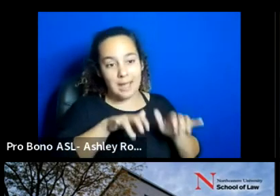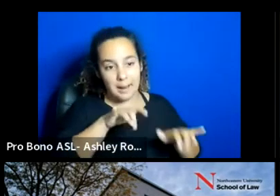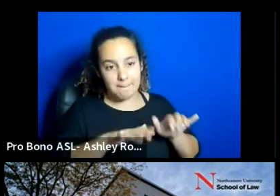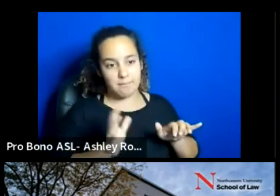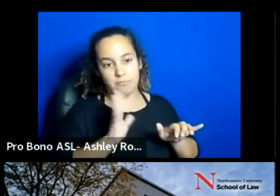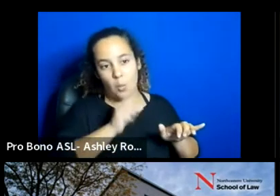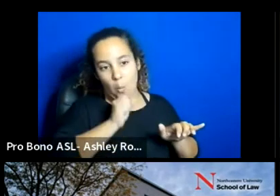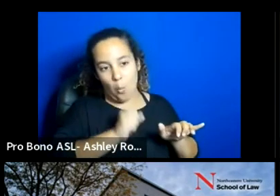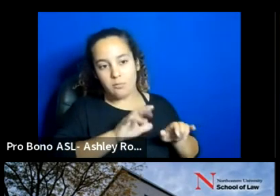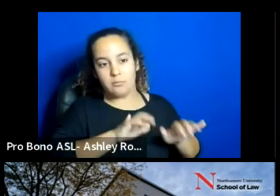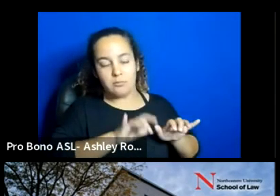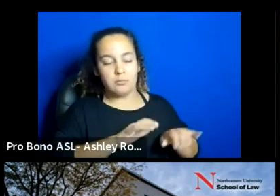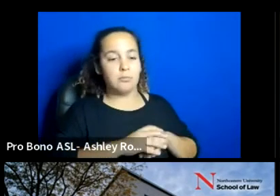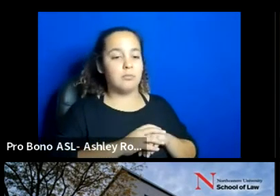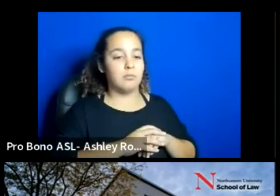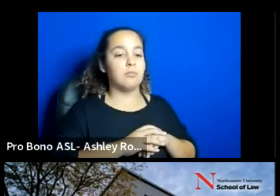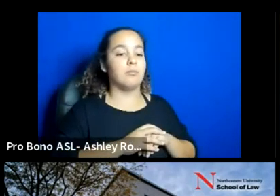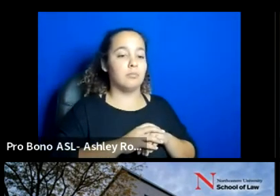made because film rights were